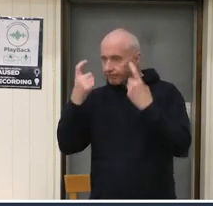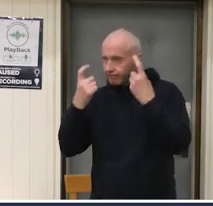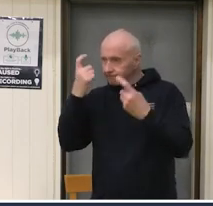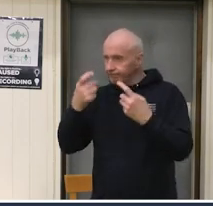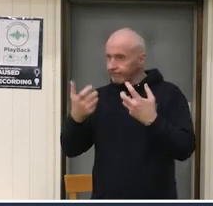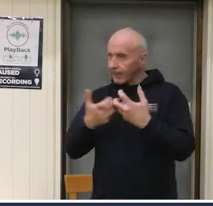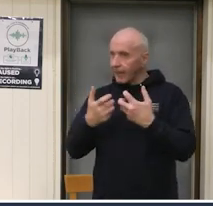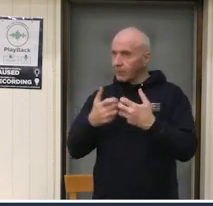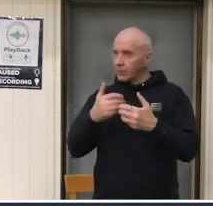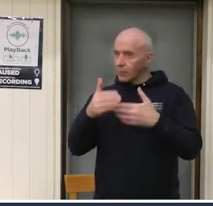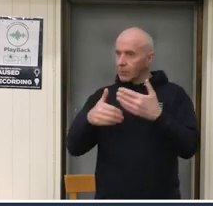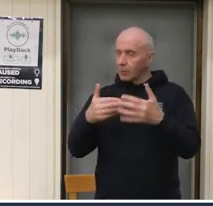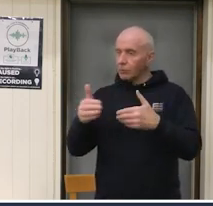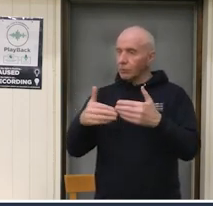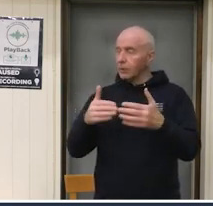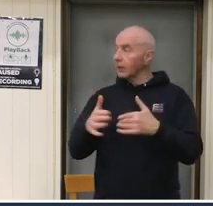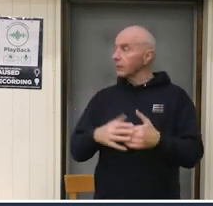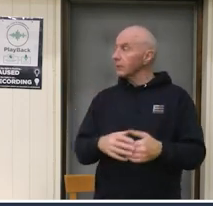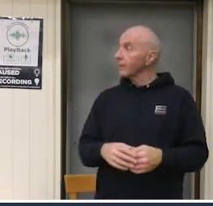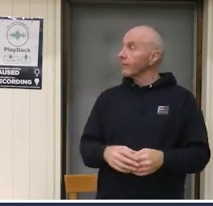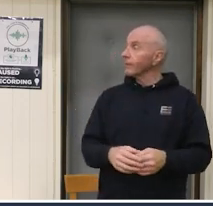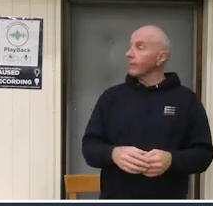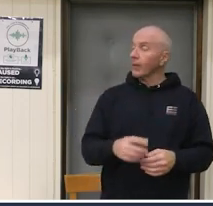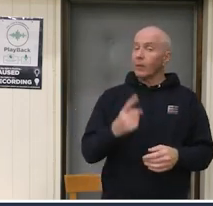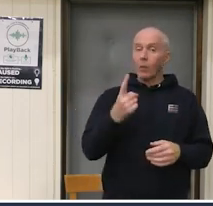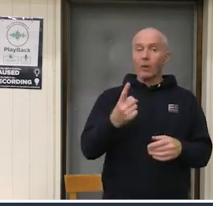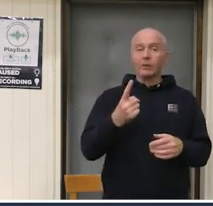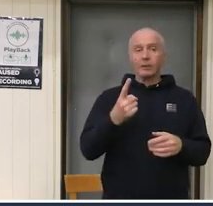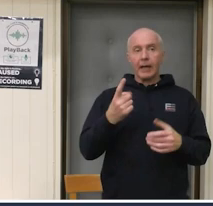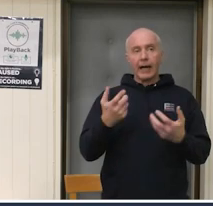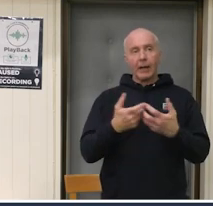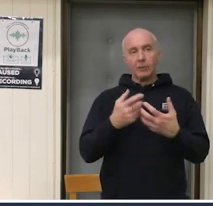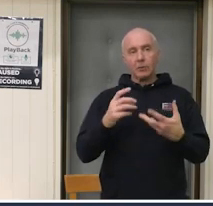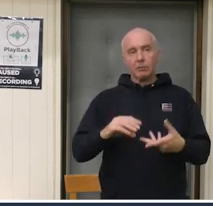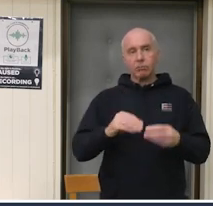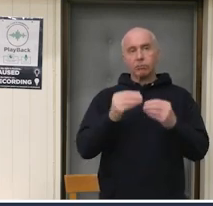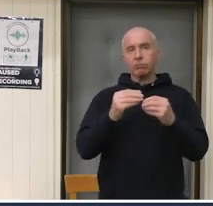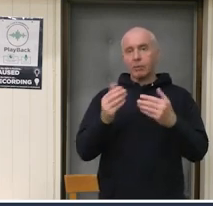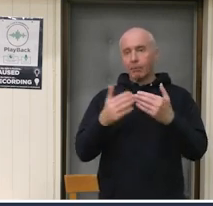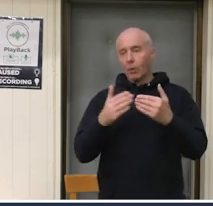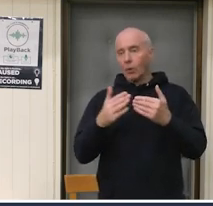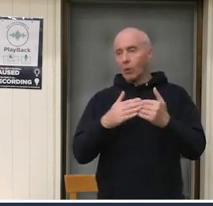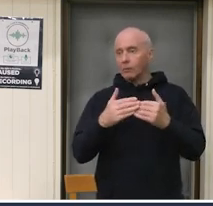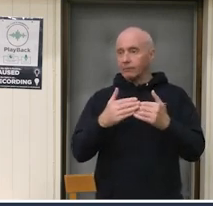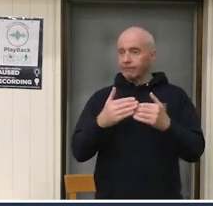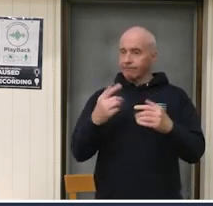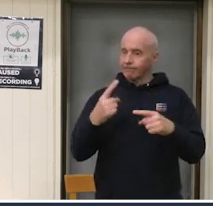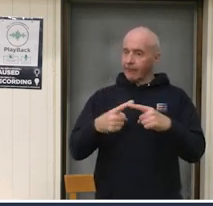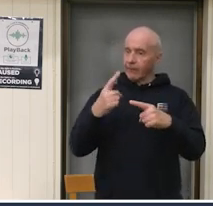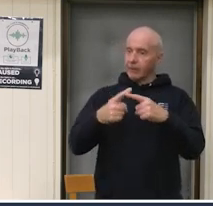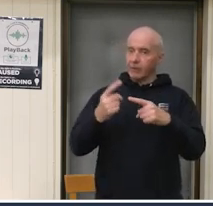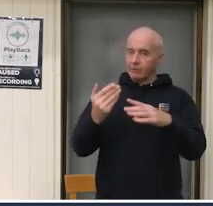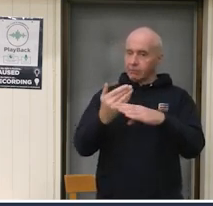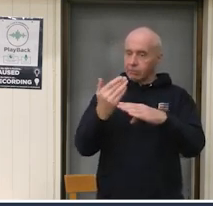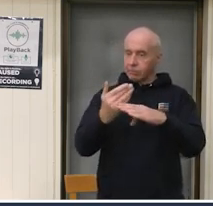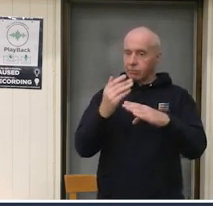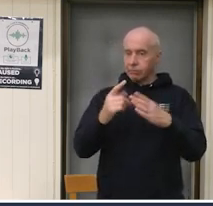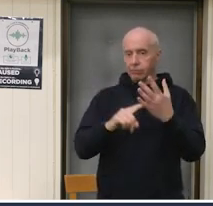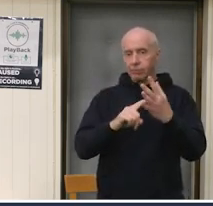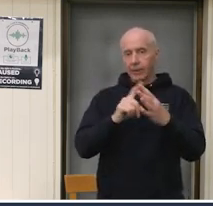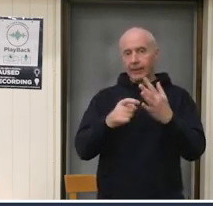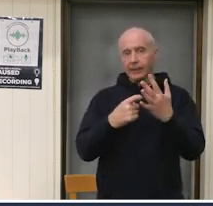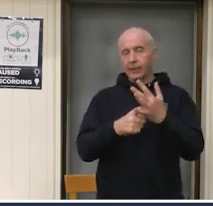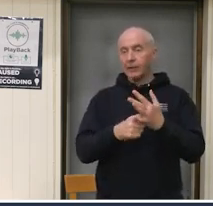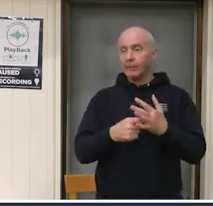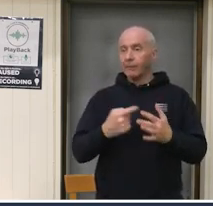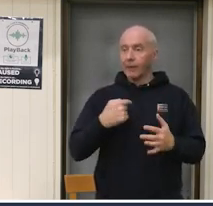more straightforward. One of which is to make more efficient lasers, which we are doing, and particularly, so I used to work at the